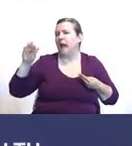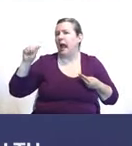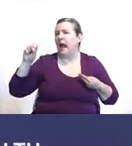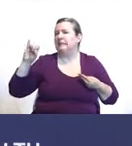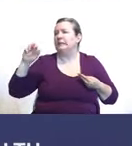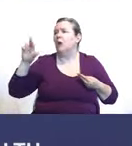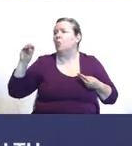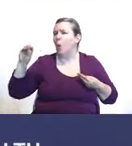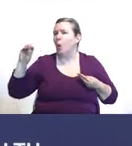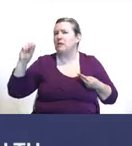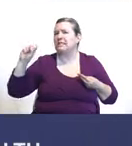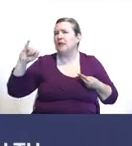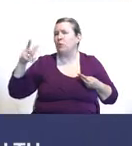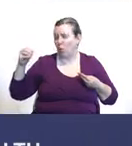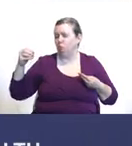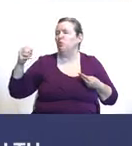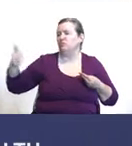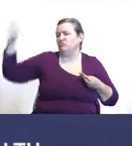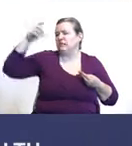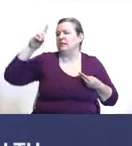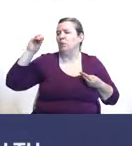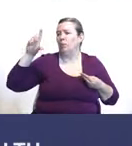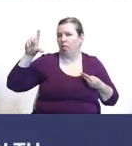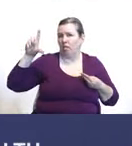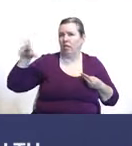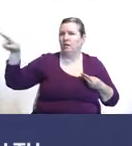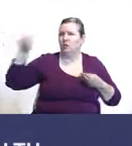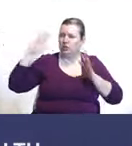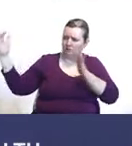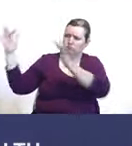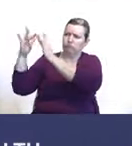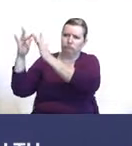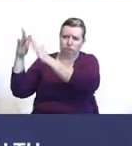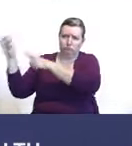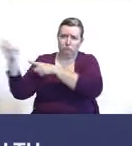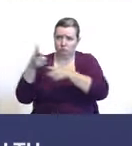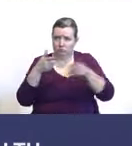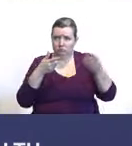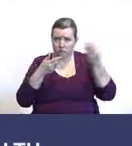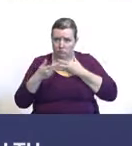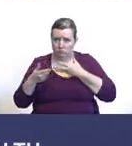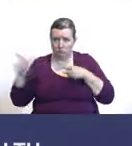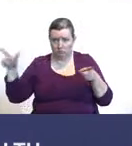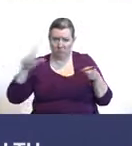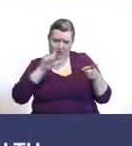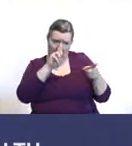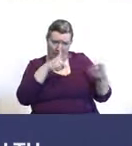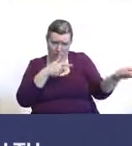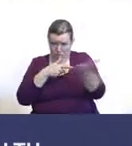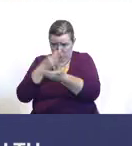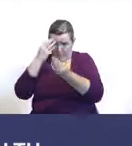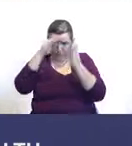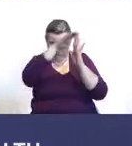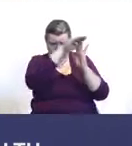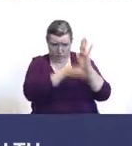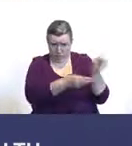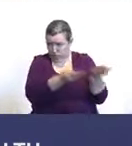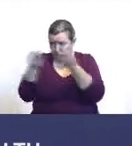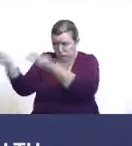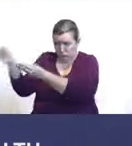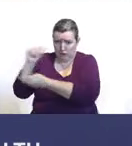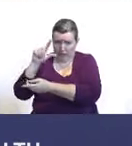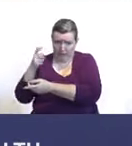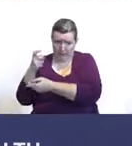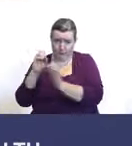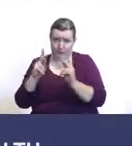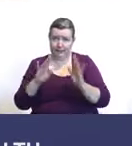or them to reach out to each one of them. Send them to Alex, absolutely. So on the specific names, I'm not suggesting it's just them, but whenever